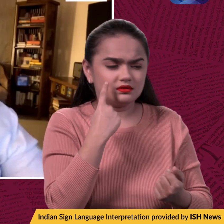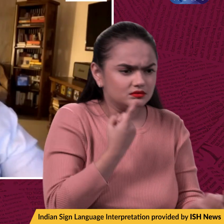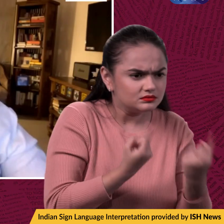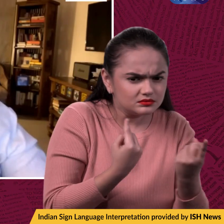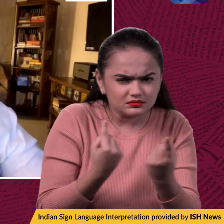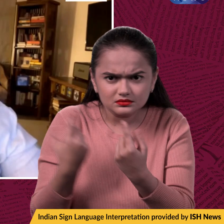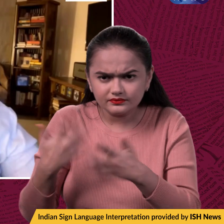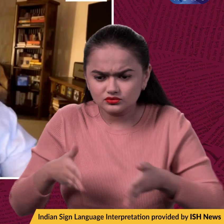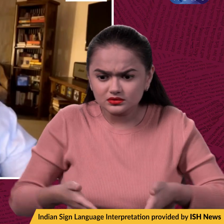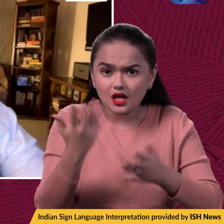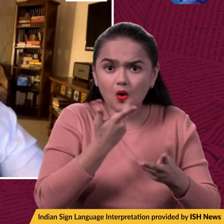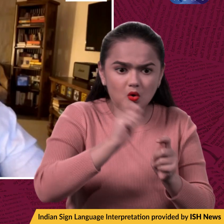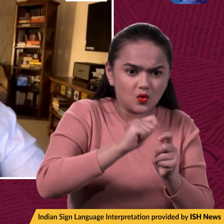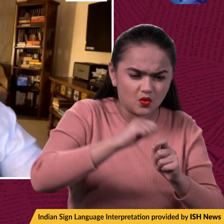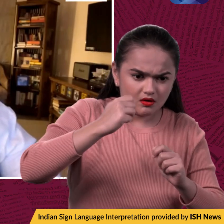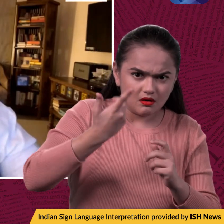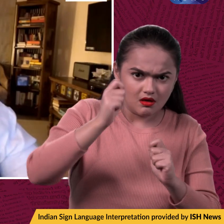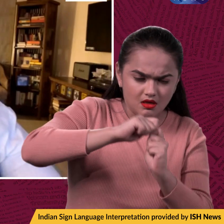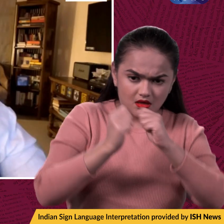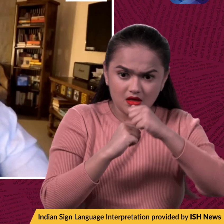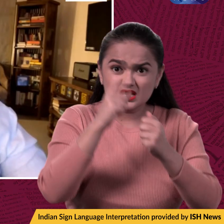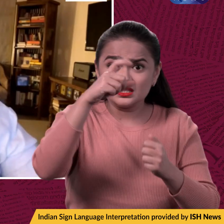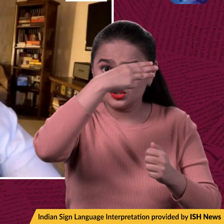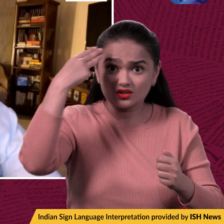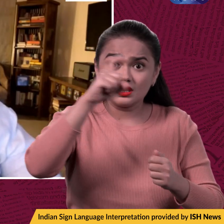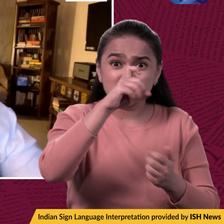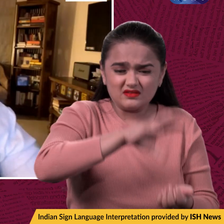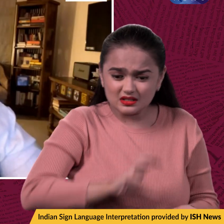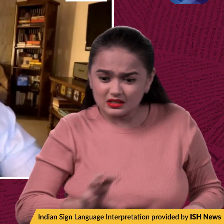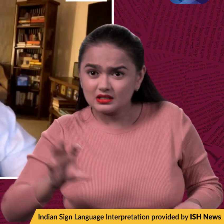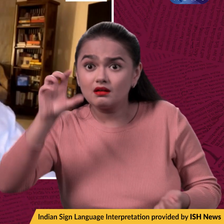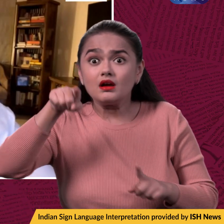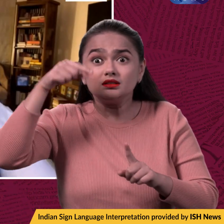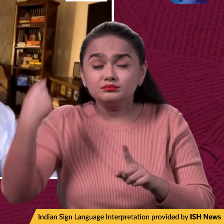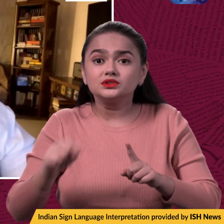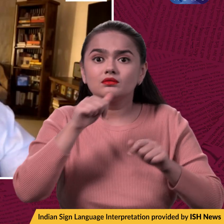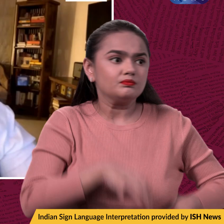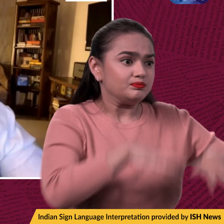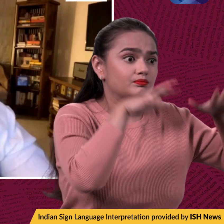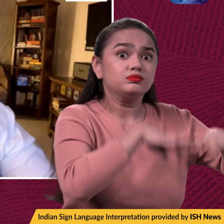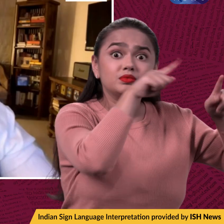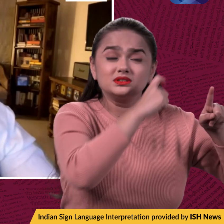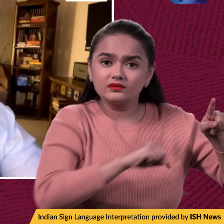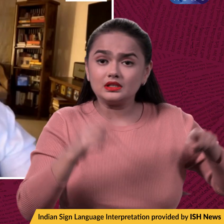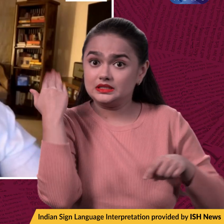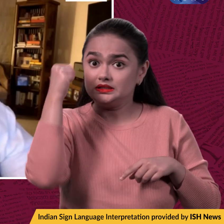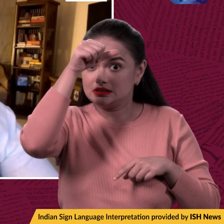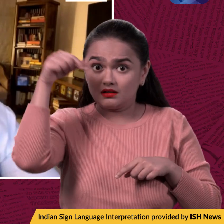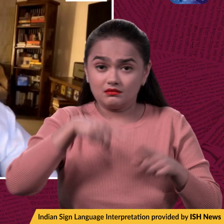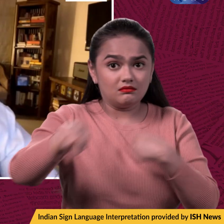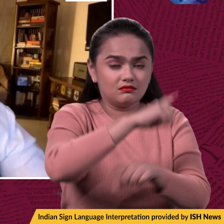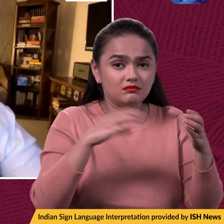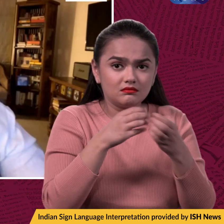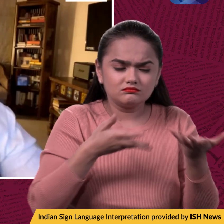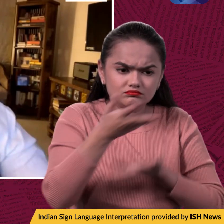inspected the damage to civic infrastructure in several parts of Chennai because of flooding, following discussions on Sunday